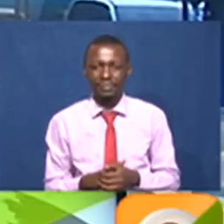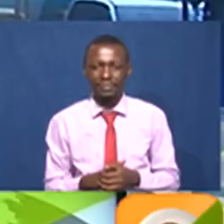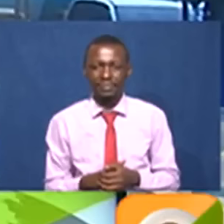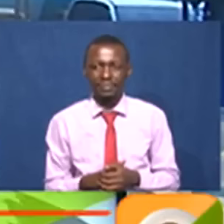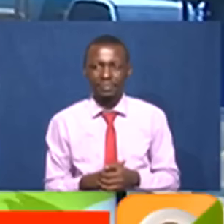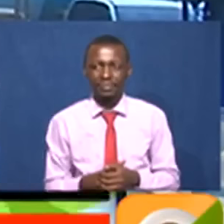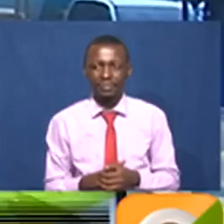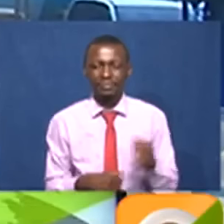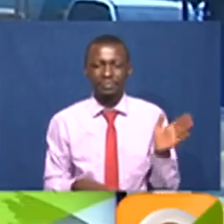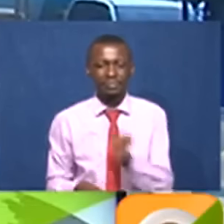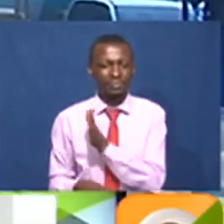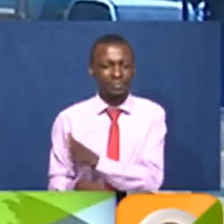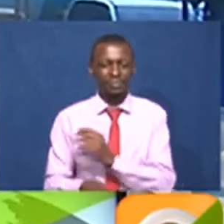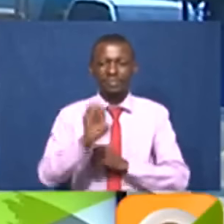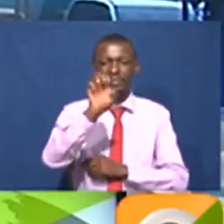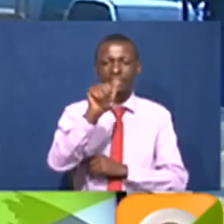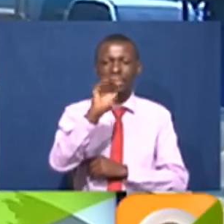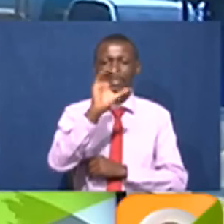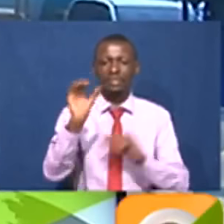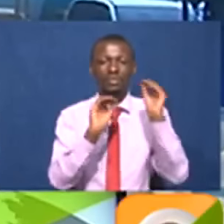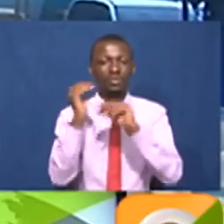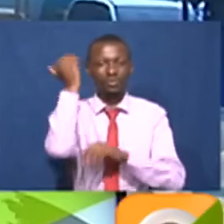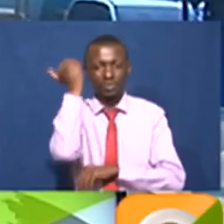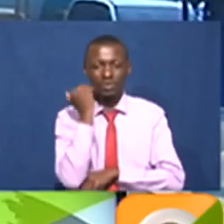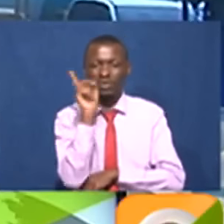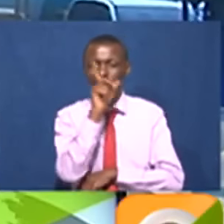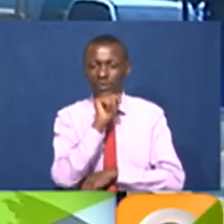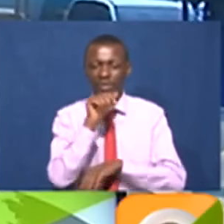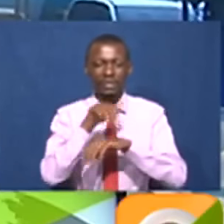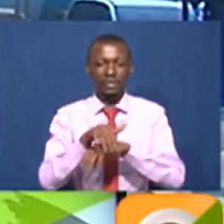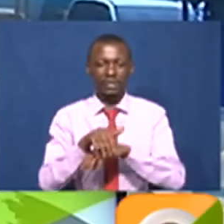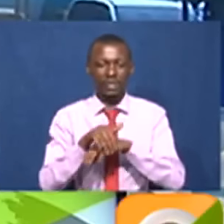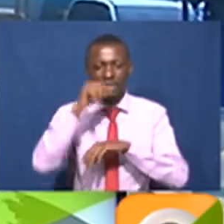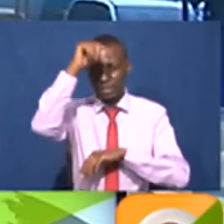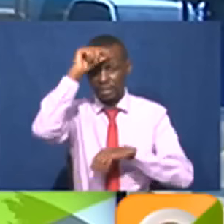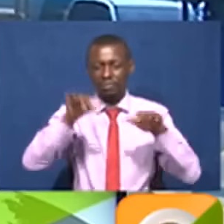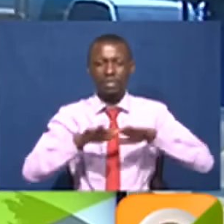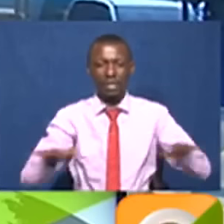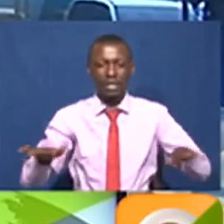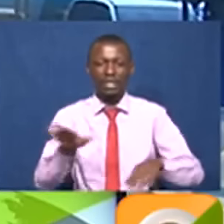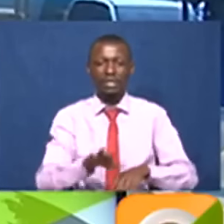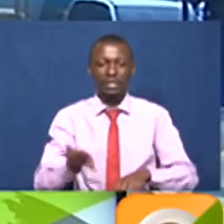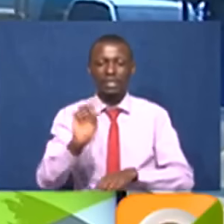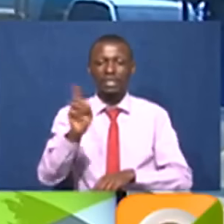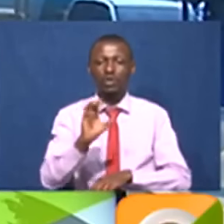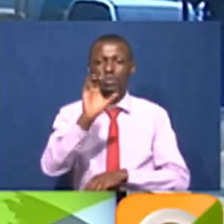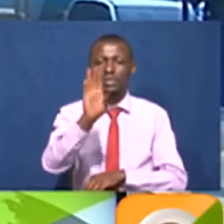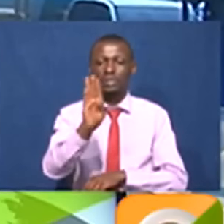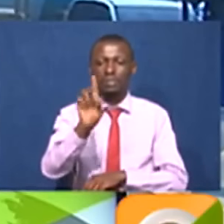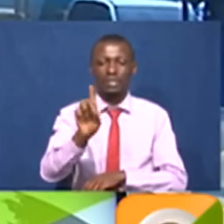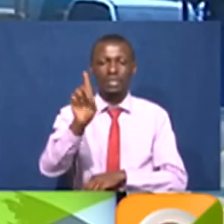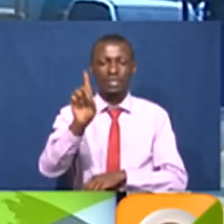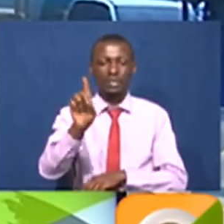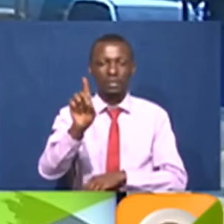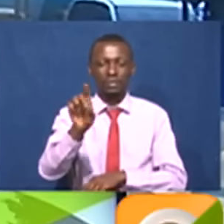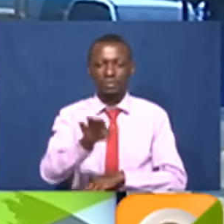Now, the Ethics and Anti-Corruption Commission has moved to court to recover prime government land in Nairobi's Central Business District, located at the